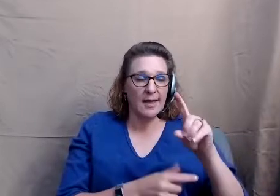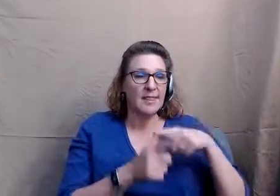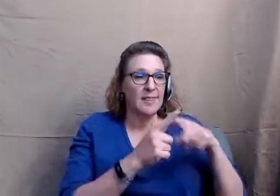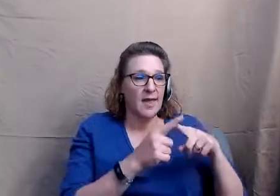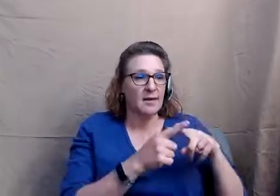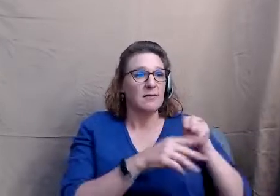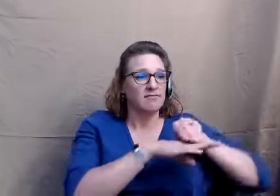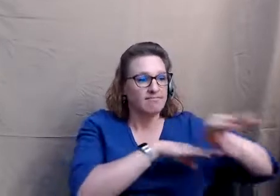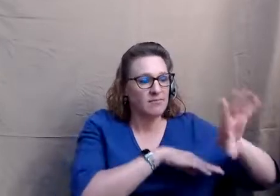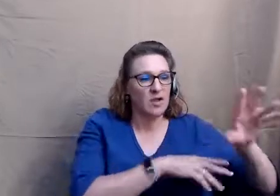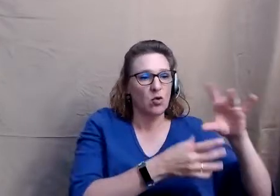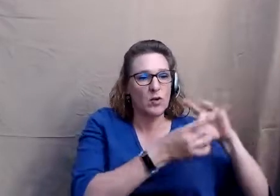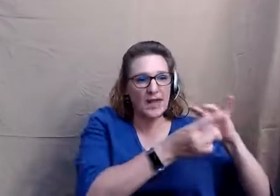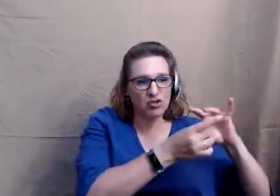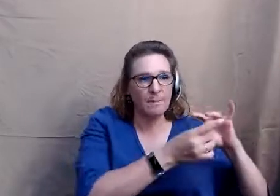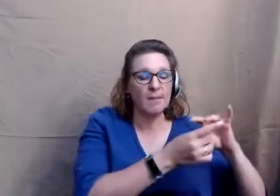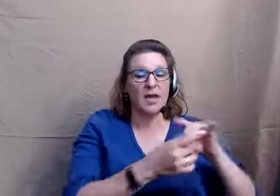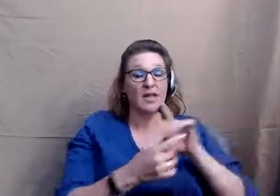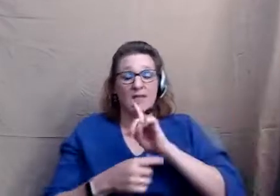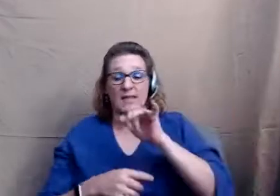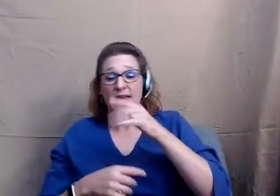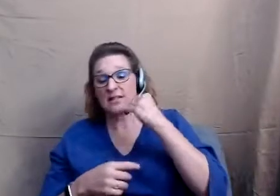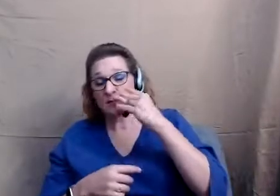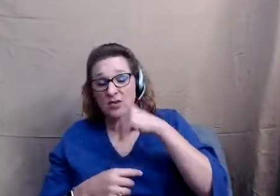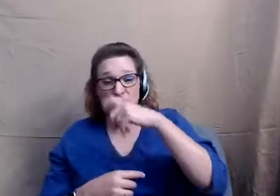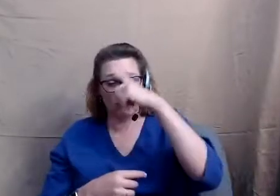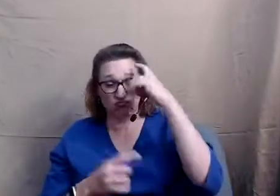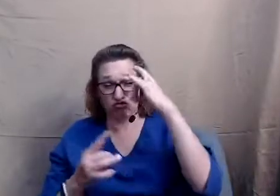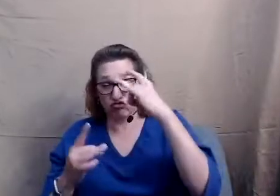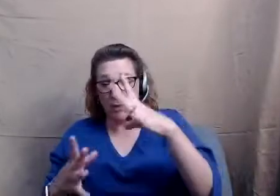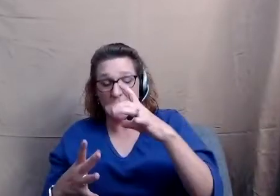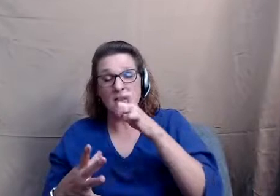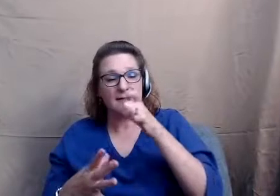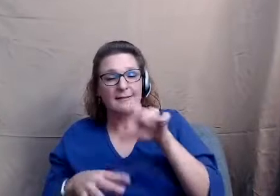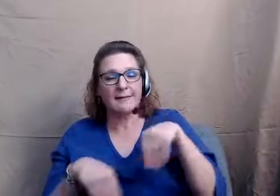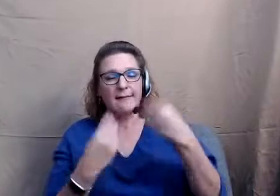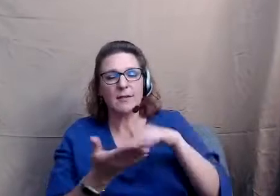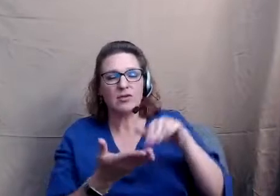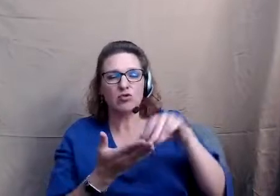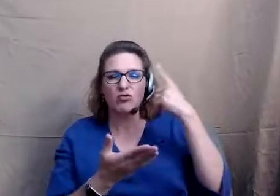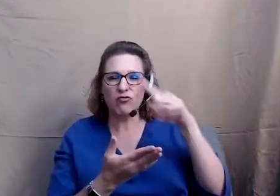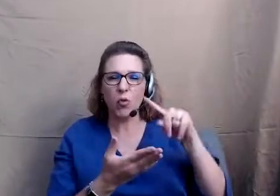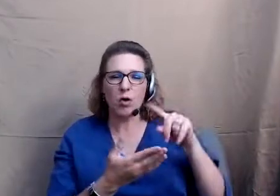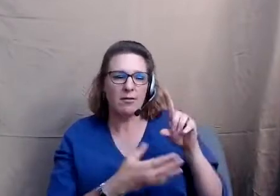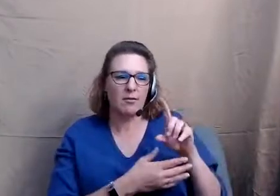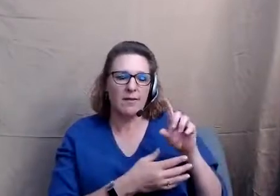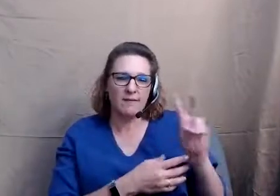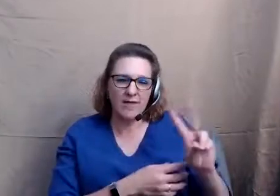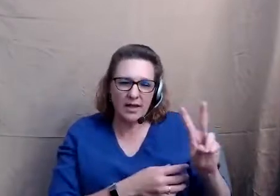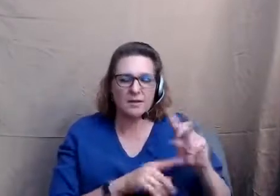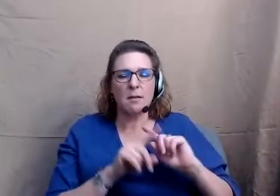have experienced trauma is not an excuse for what they've done. but it is an